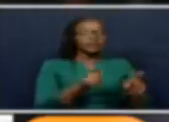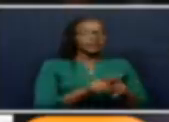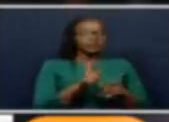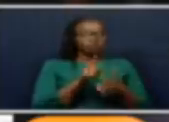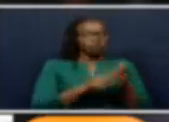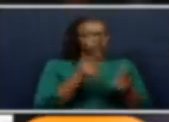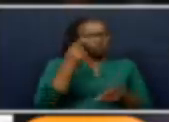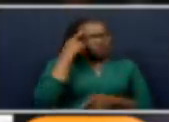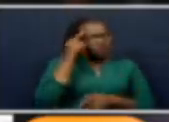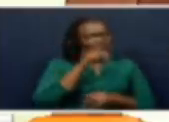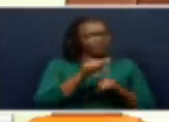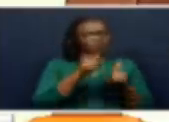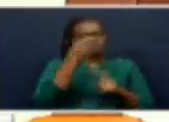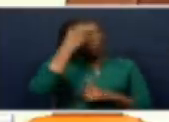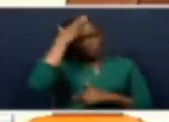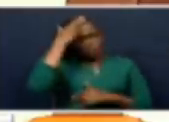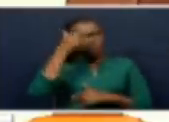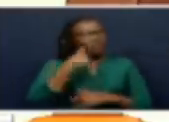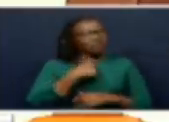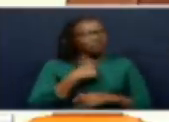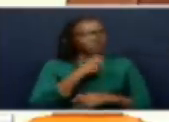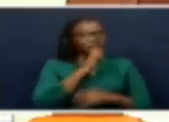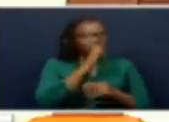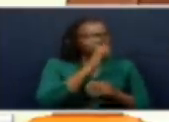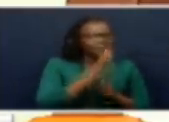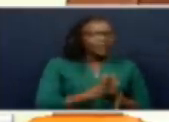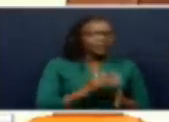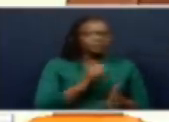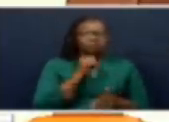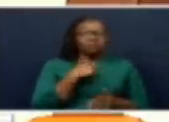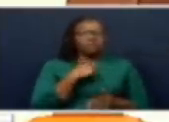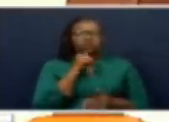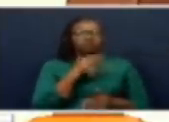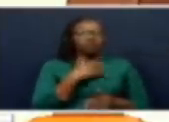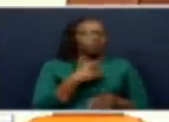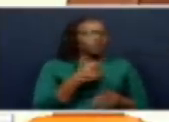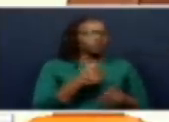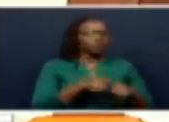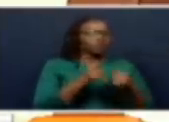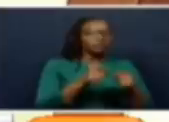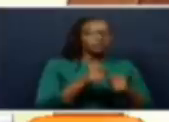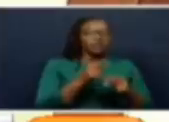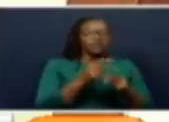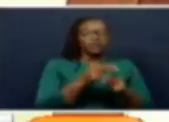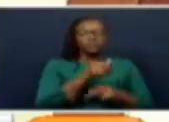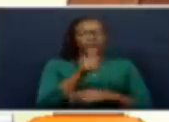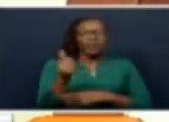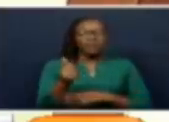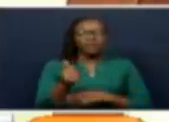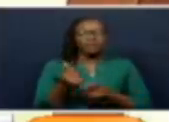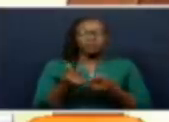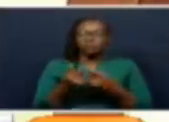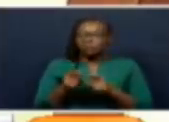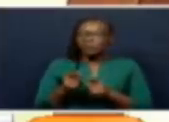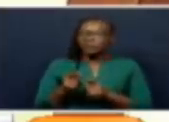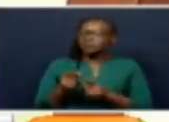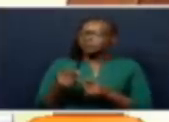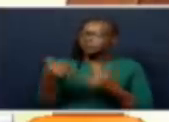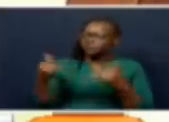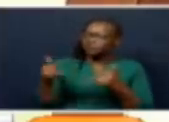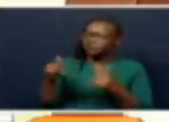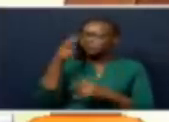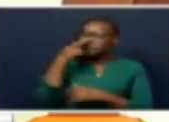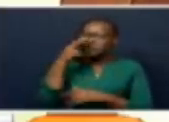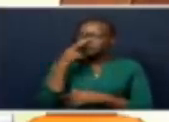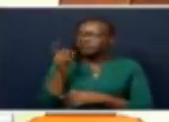Wetangula? I said no. As an elder, I don't want to take an offense against him. Yeah, but he's told you you're a joker and your gimmicks. No, no, he can't. But I've told